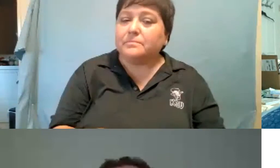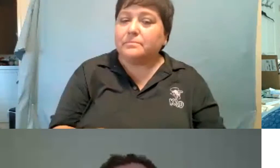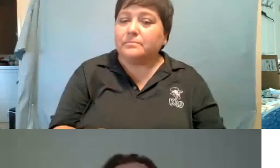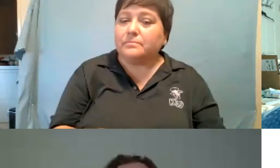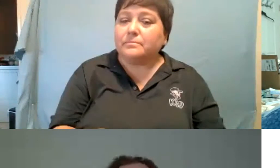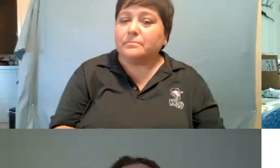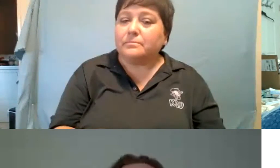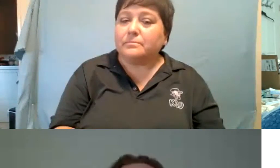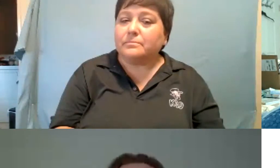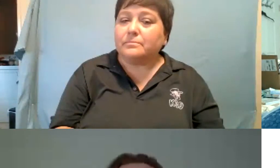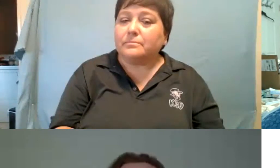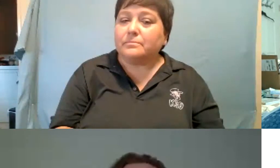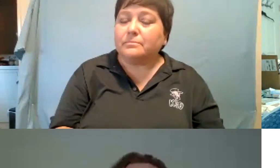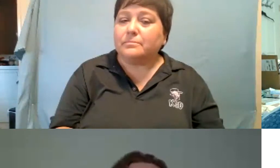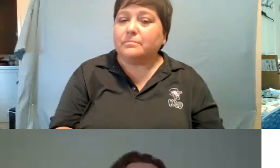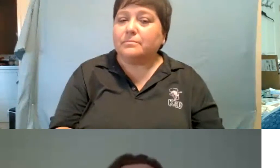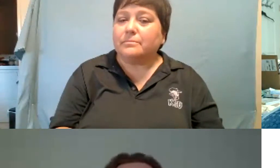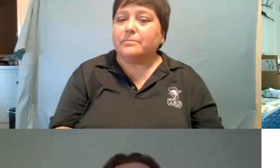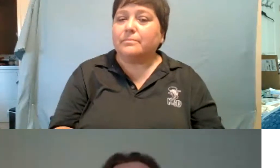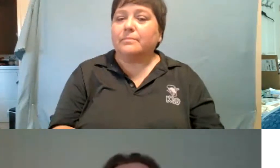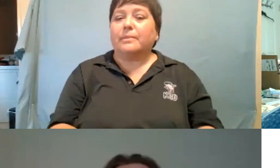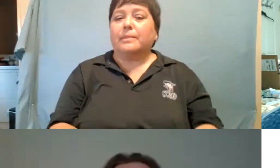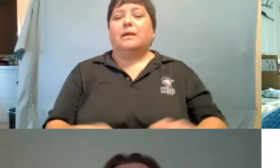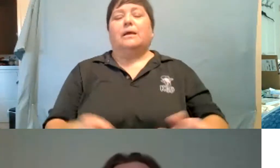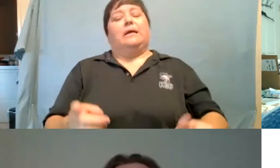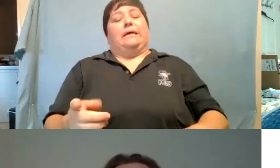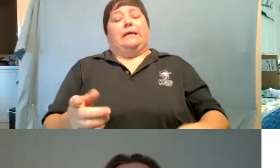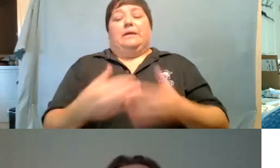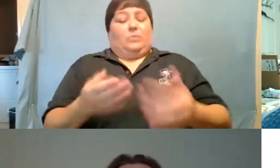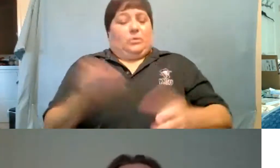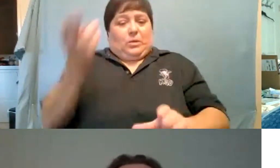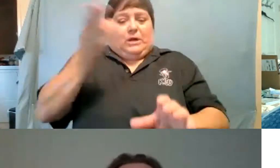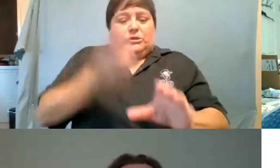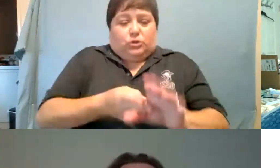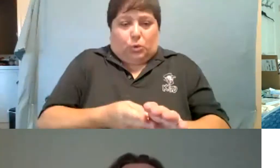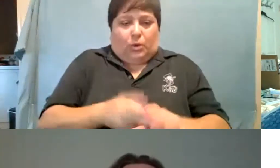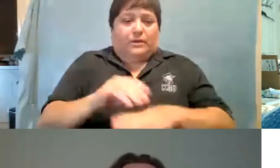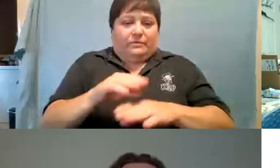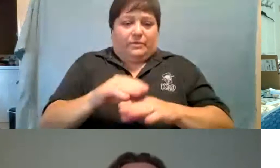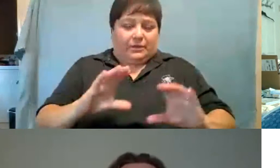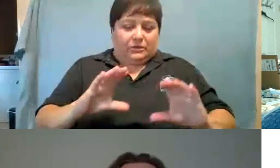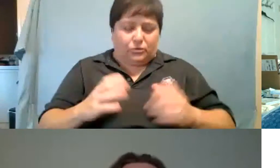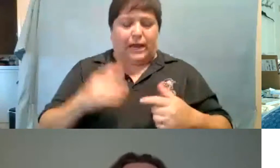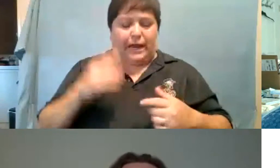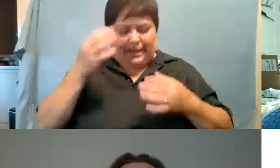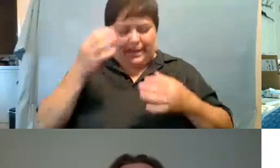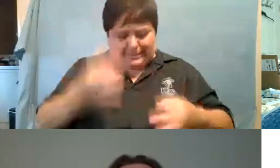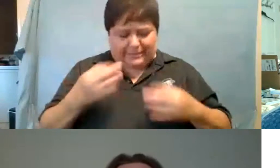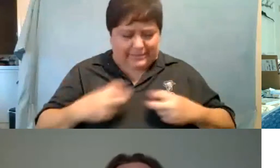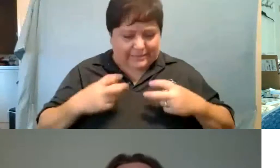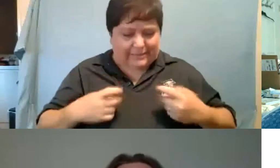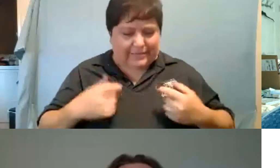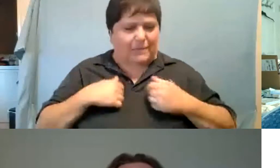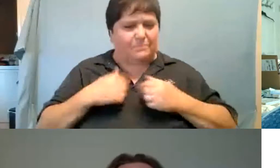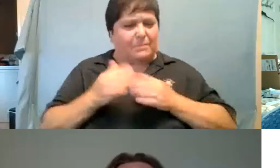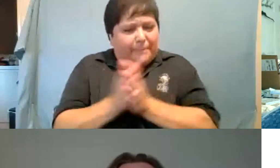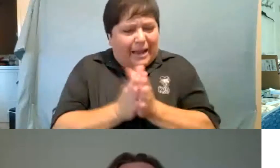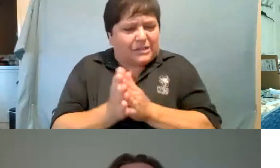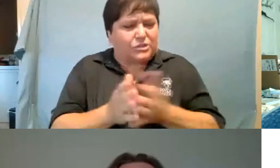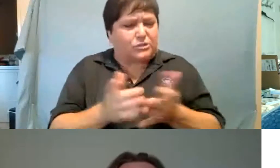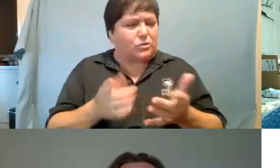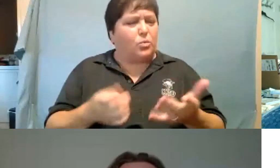But then I kind of sat down and I tried to figure out what I was passionate about, what I would enjoy trying to better, which was mine